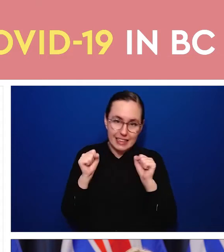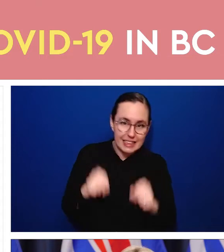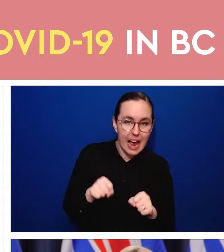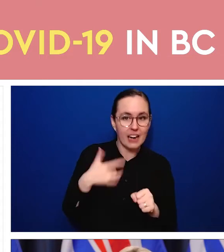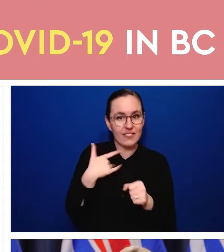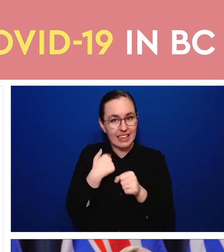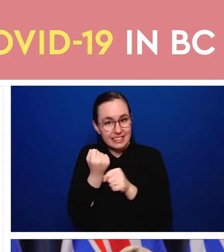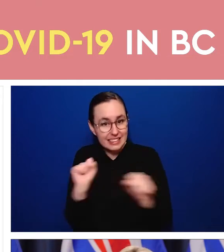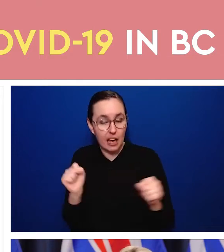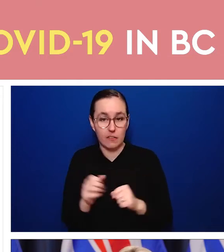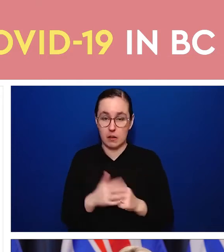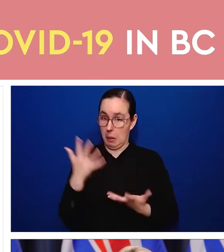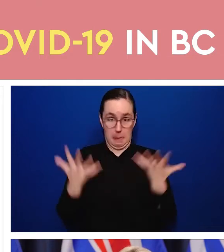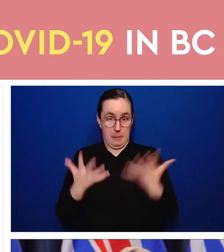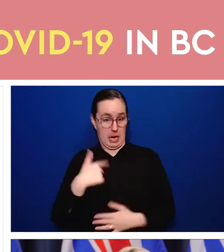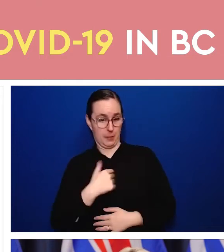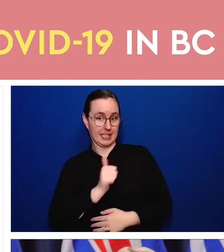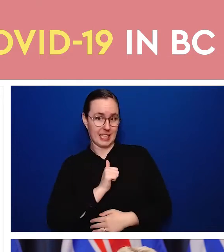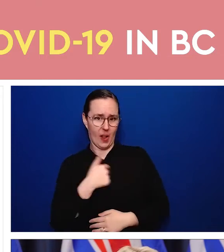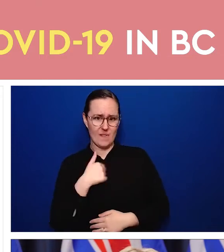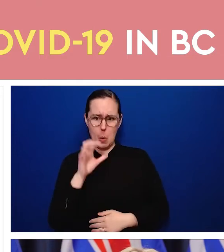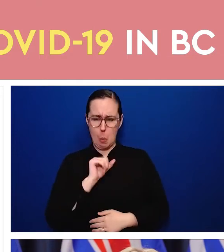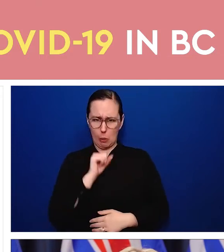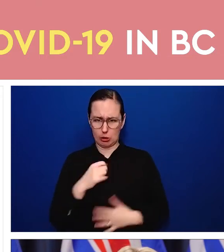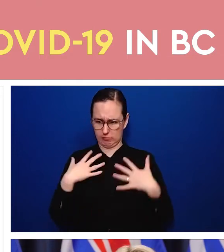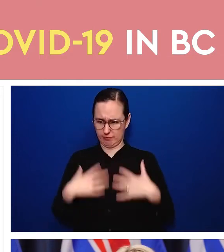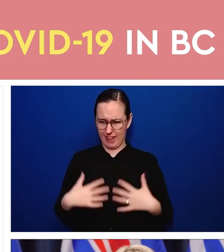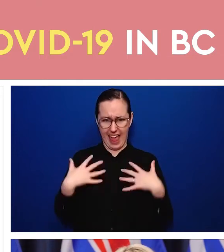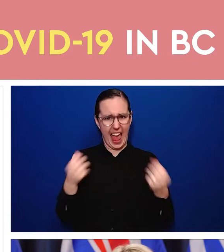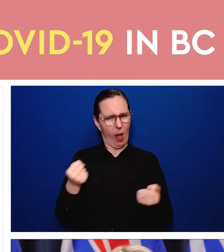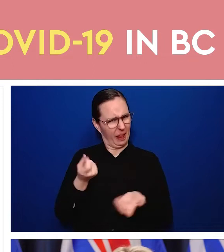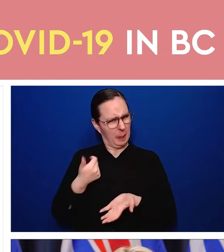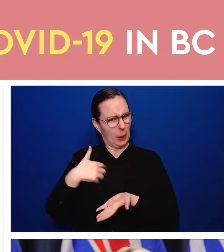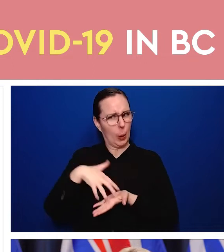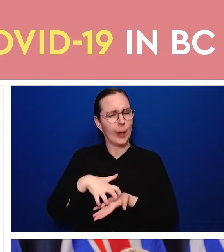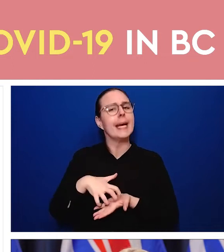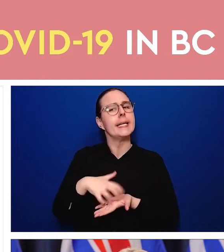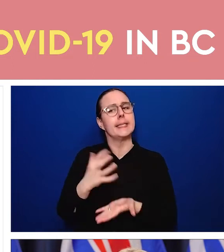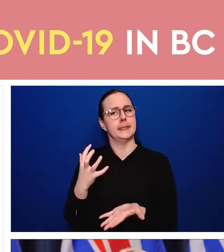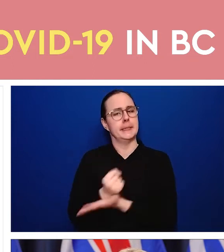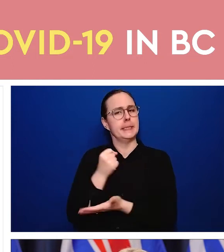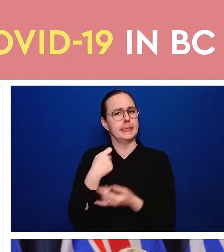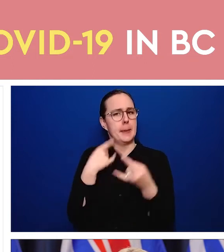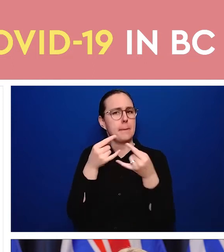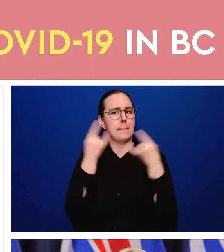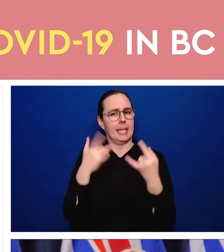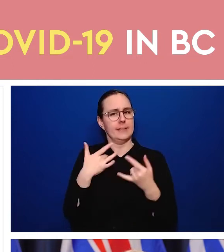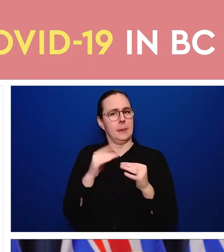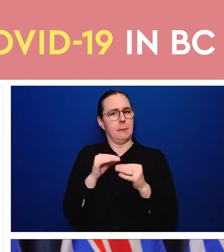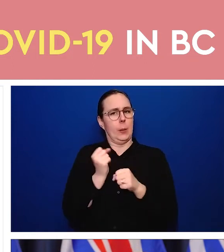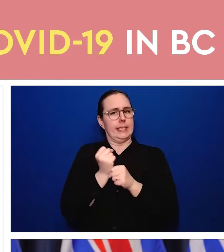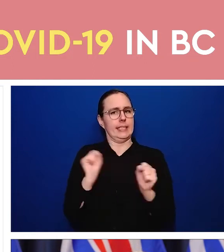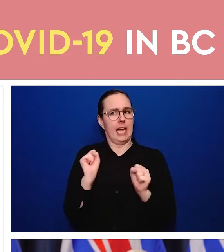you may still wear a mask in some locations, especially if you're inside or around a large number of people that you don't know. If